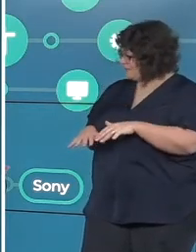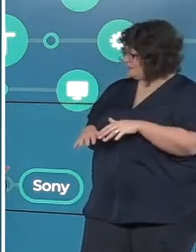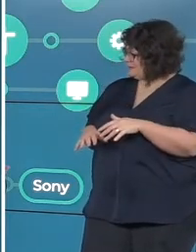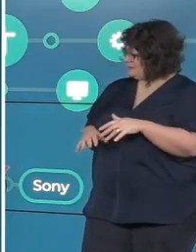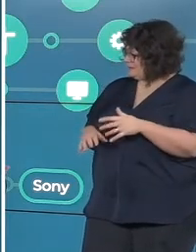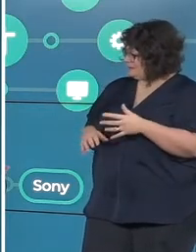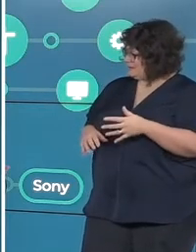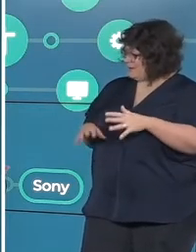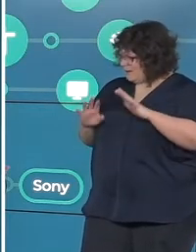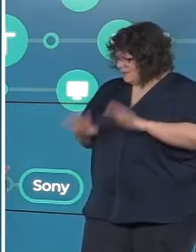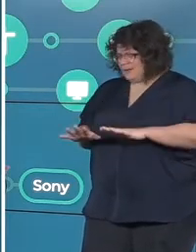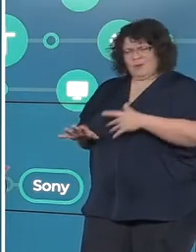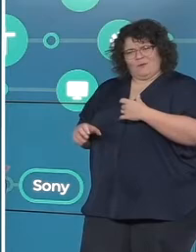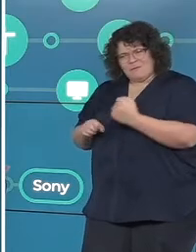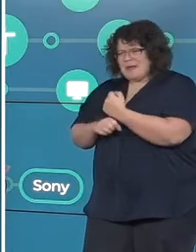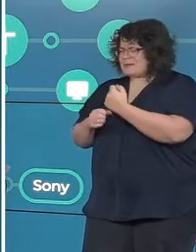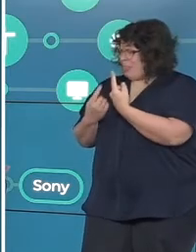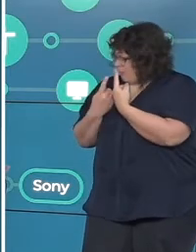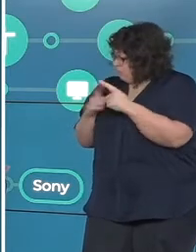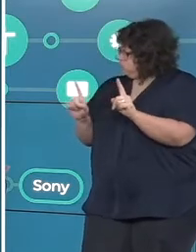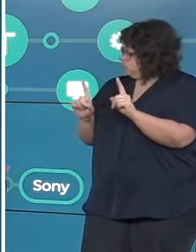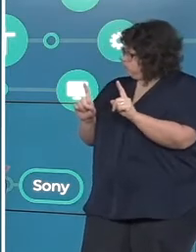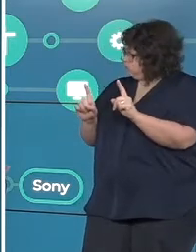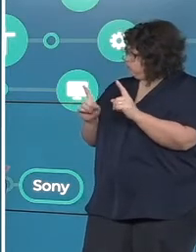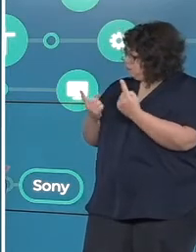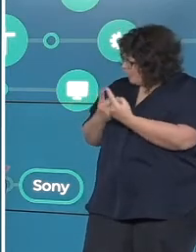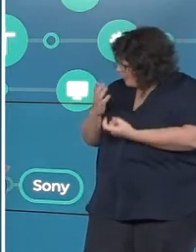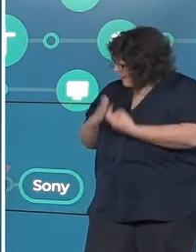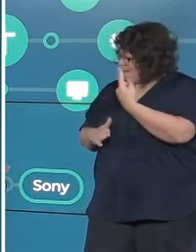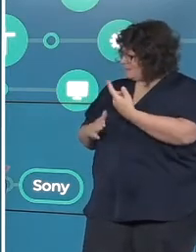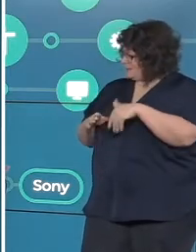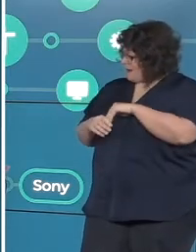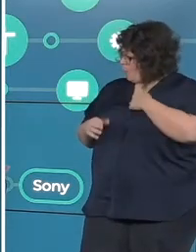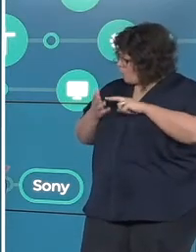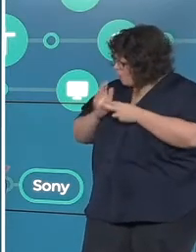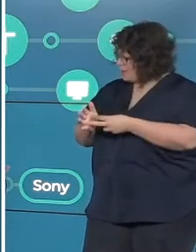know I was a part of that, and my team was a part of that. Can y'all give me some thoughts on those?